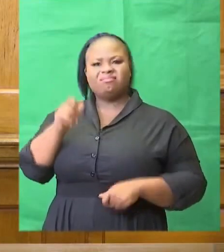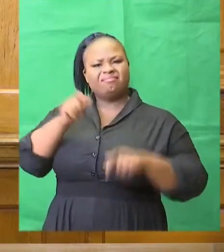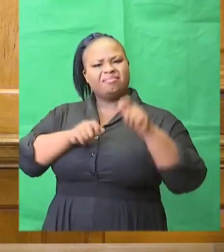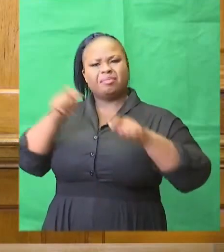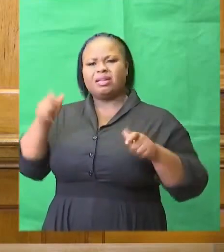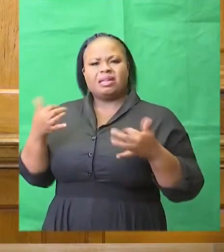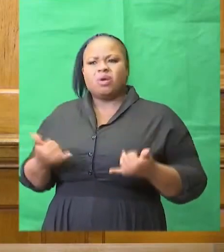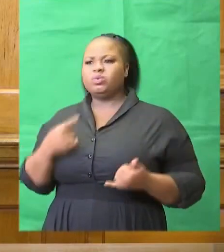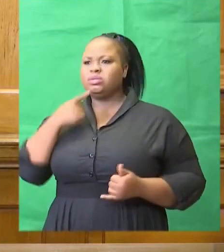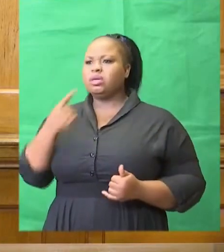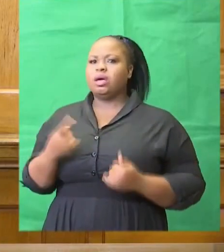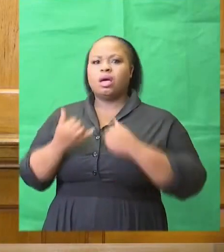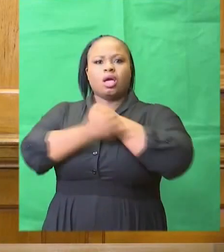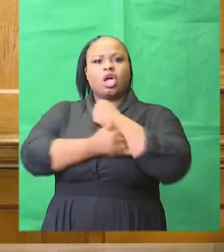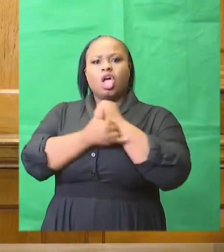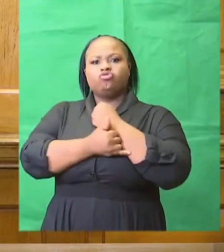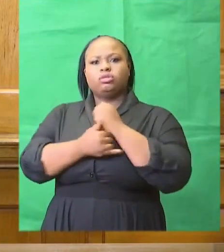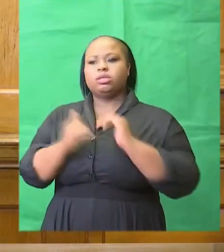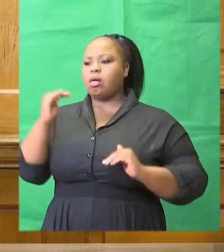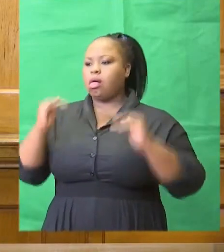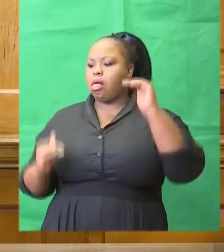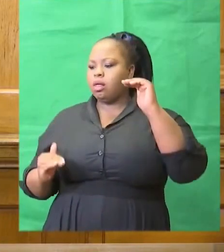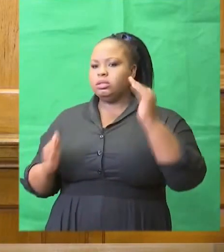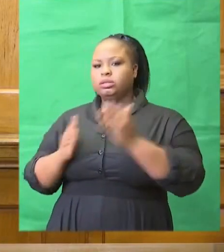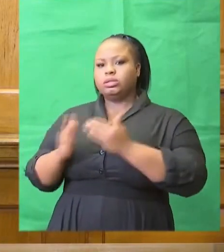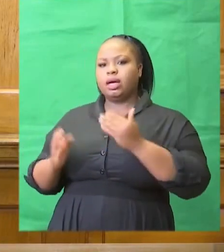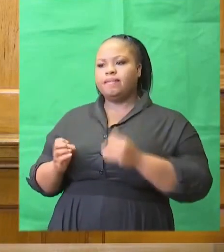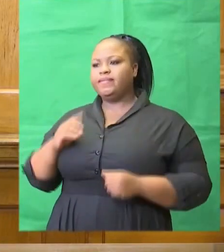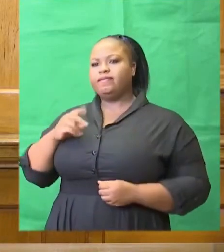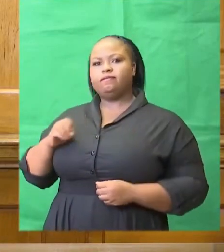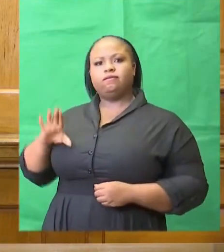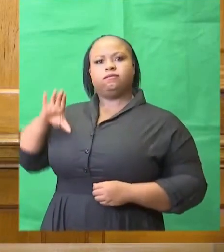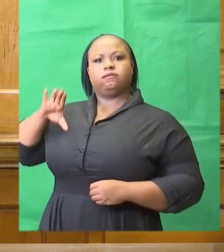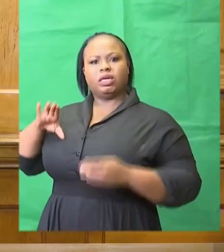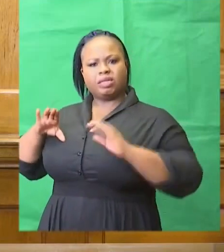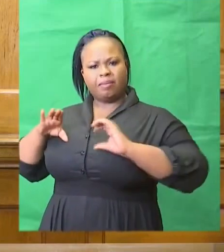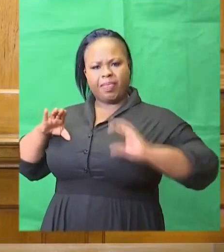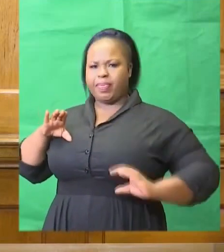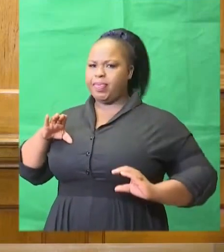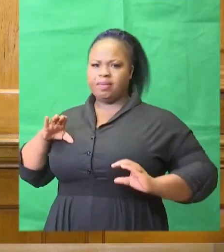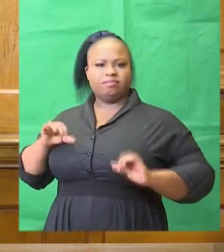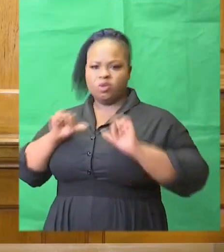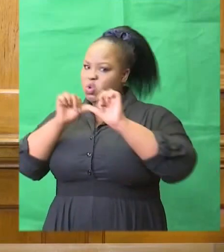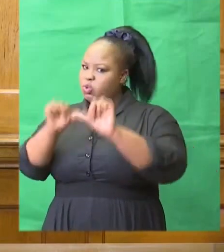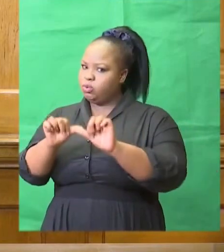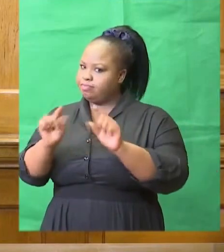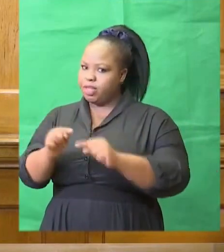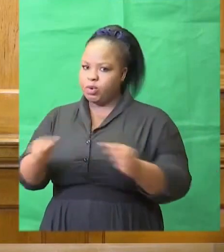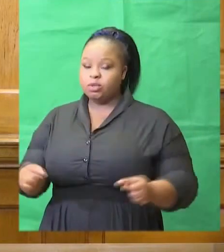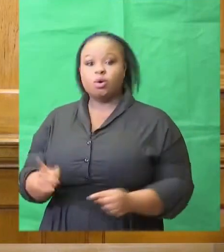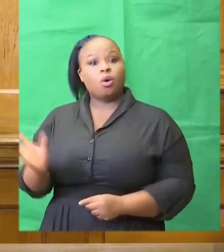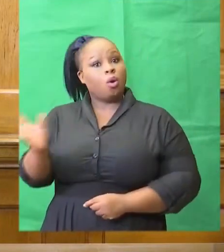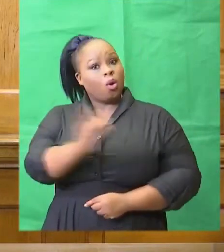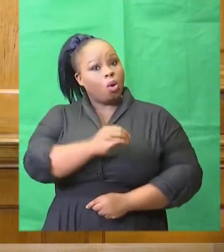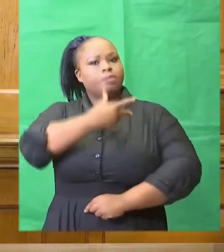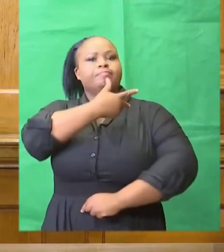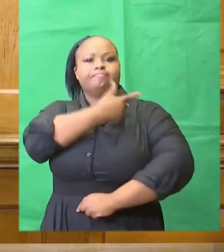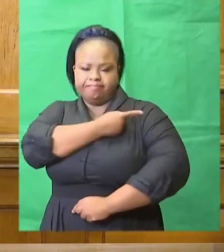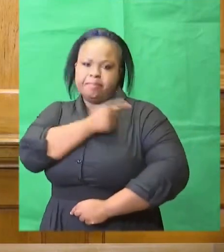to continue. Until everyone is vaccinated, everyone will continue to be at